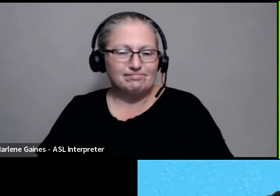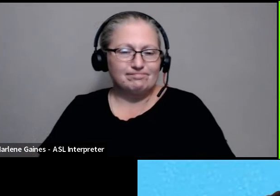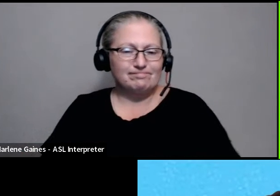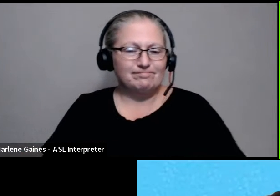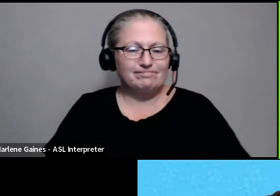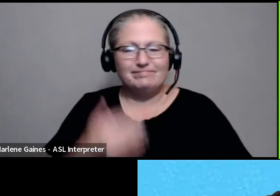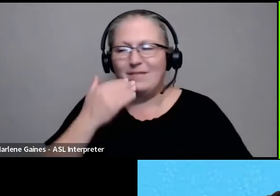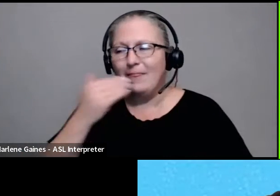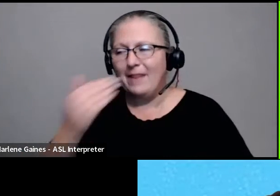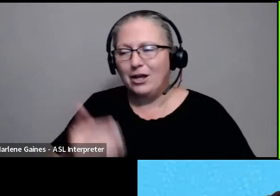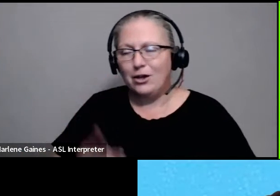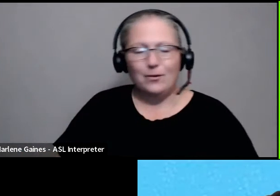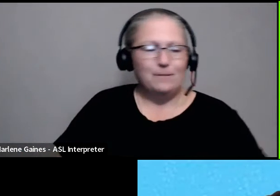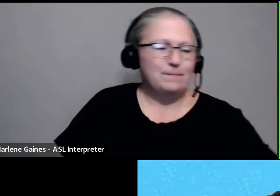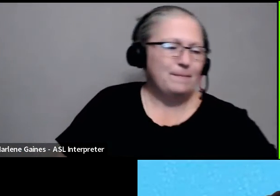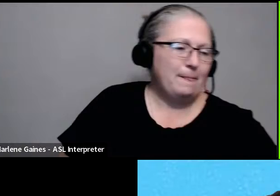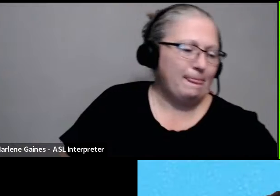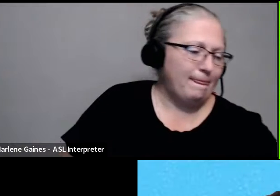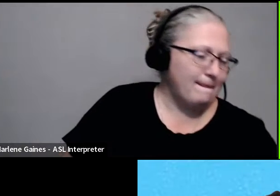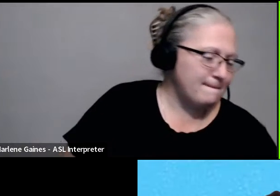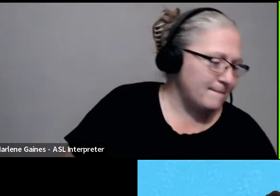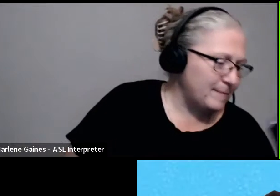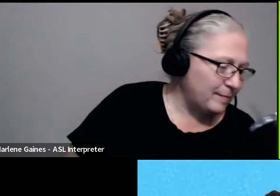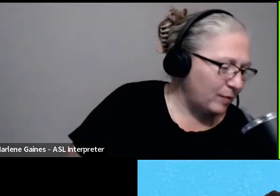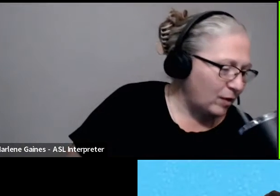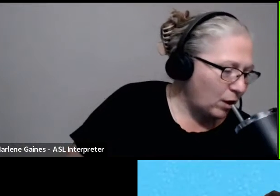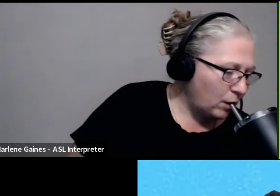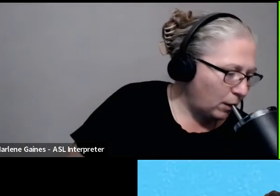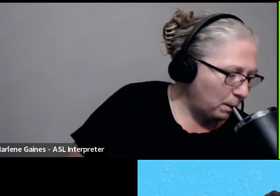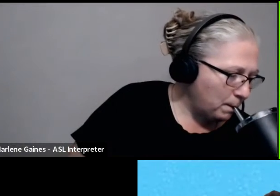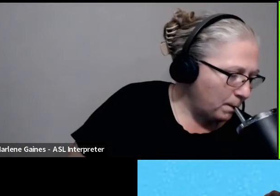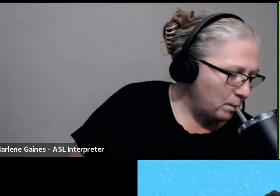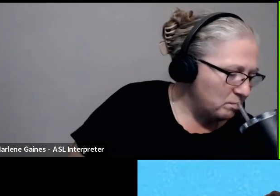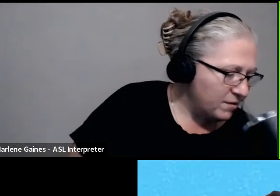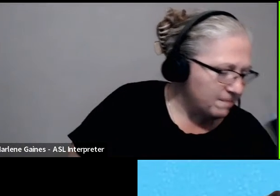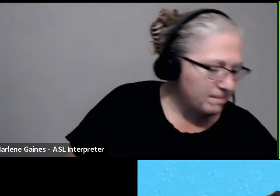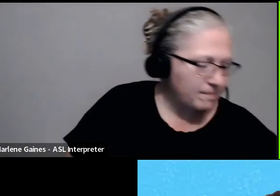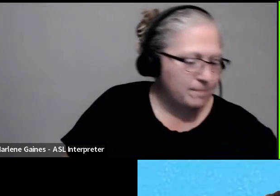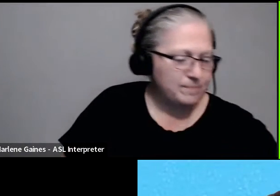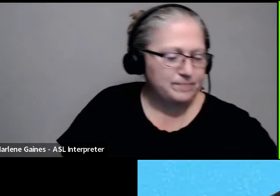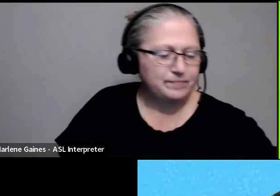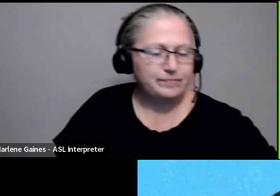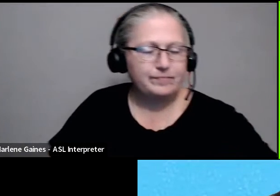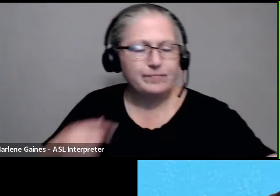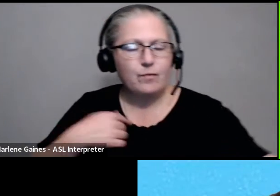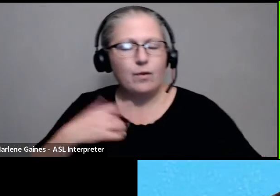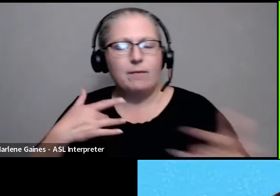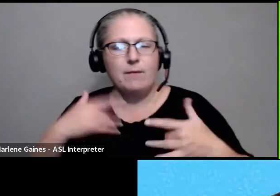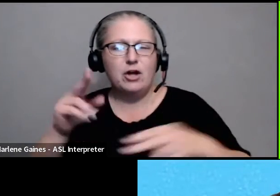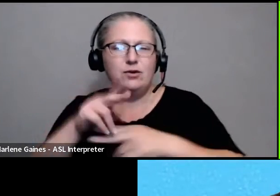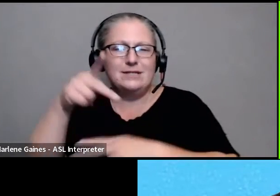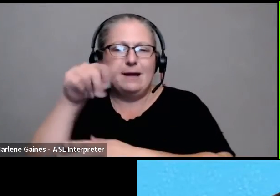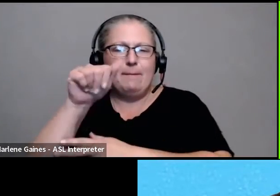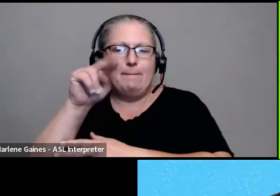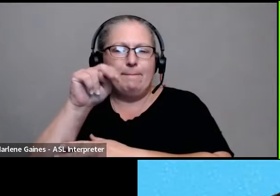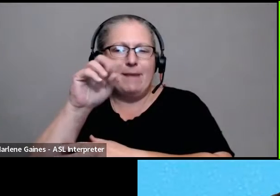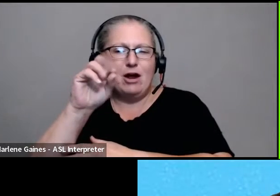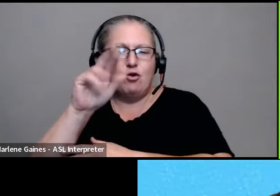Thank you. We largely go based on the panoramic survey because we don't. And so part of that